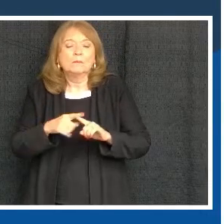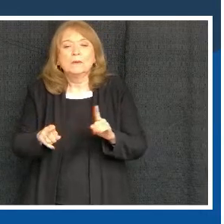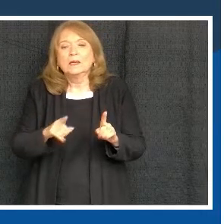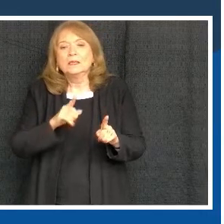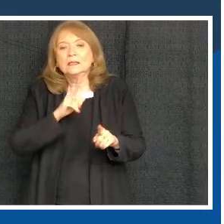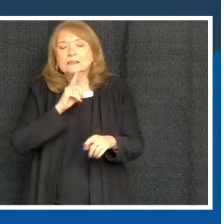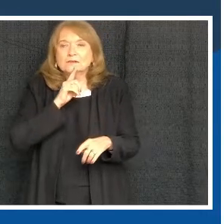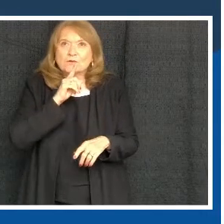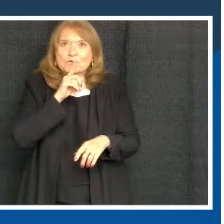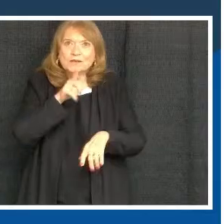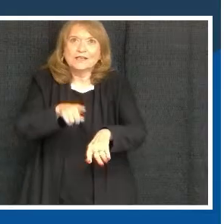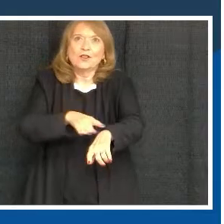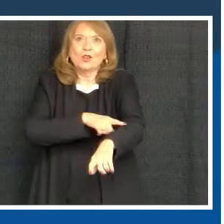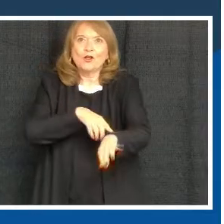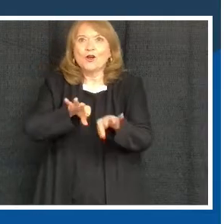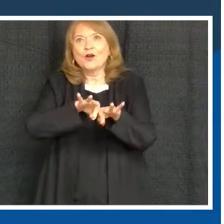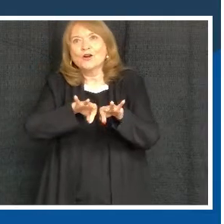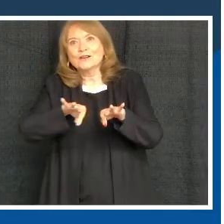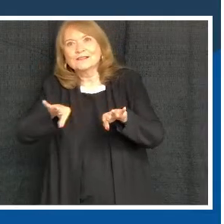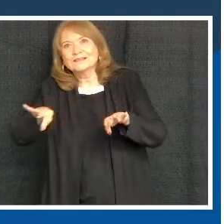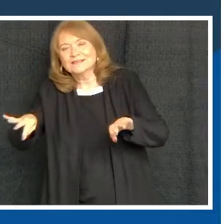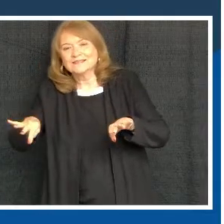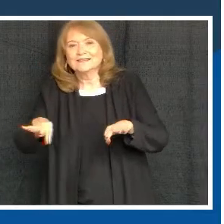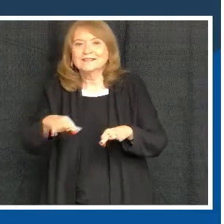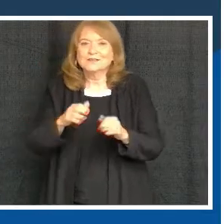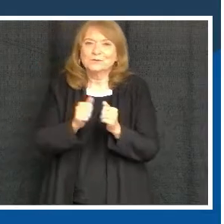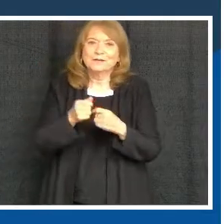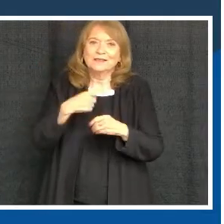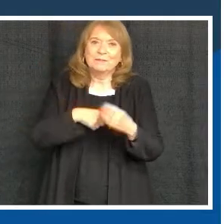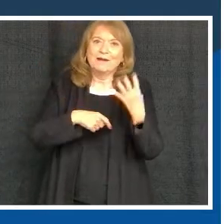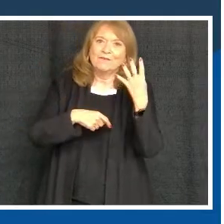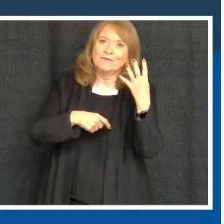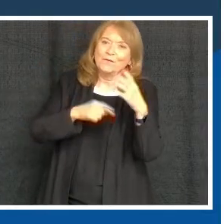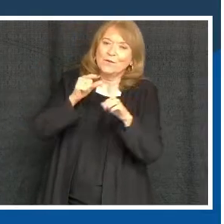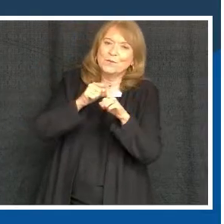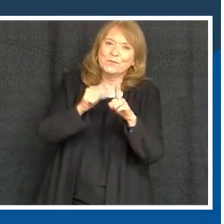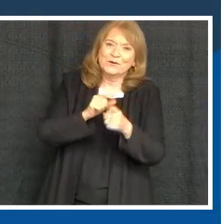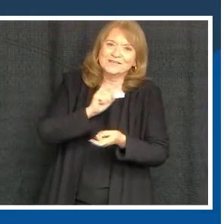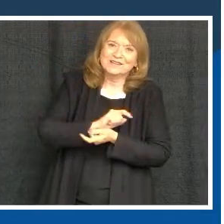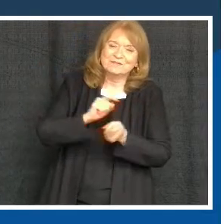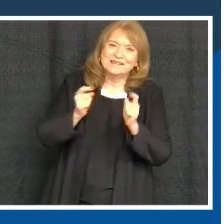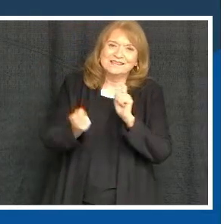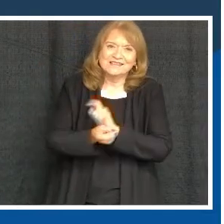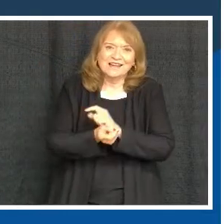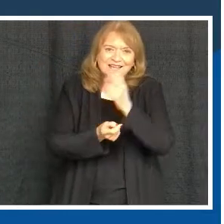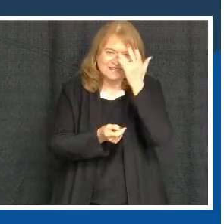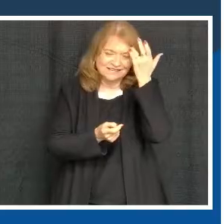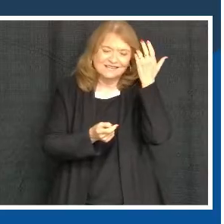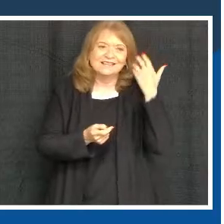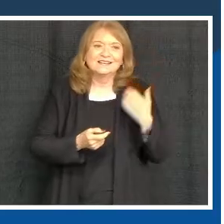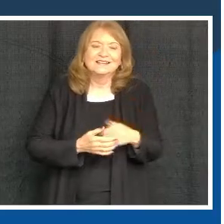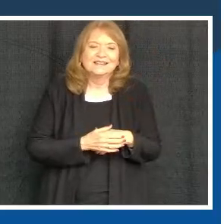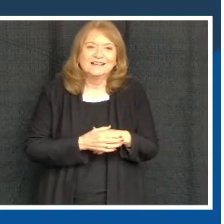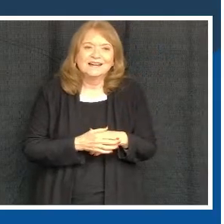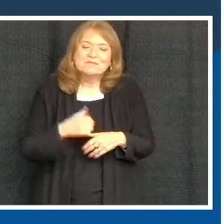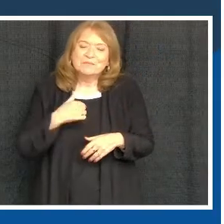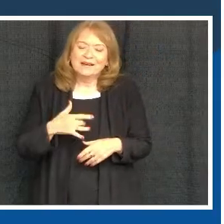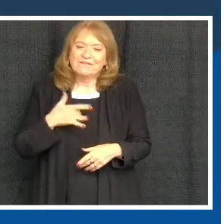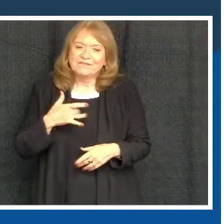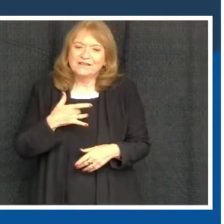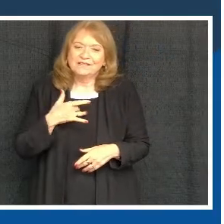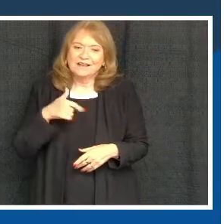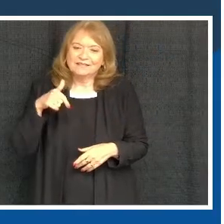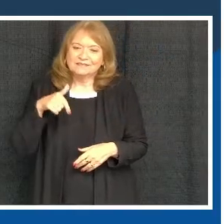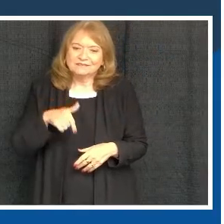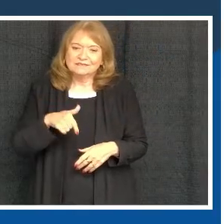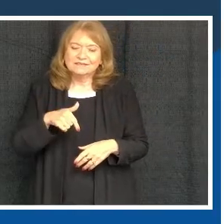run-on sentence and about 4 words that has been changed. And I feel like this has been worked